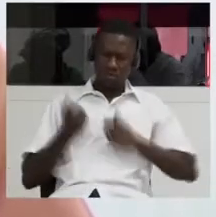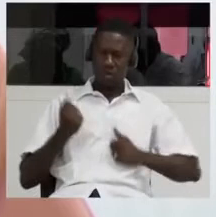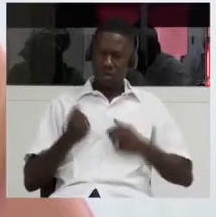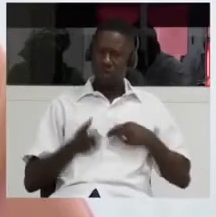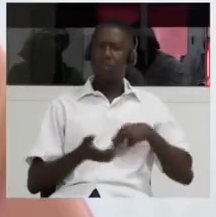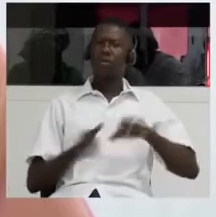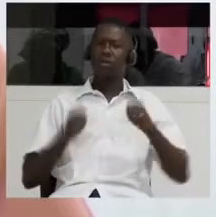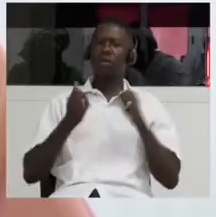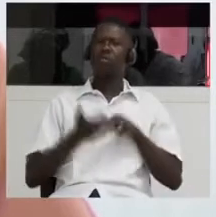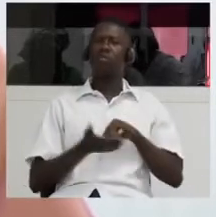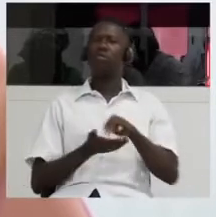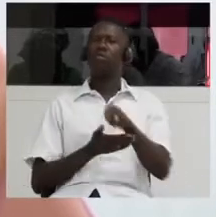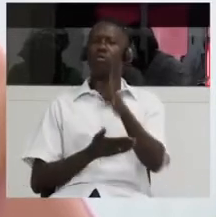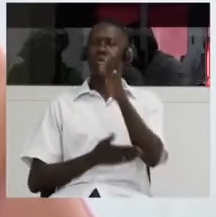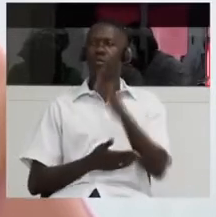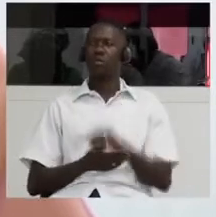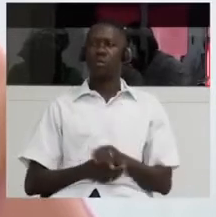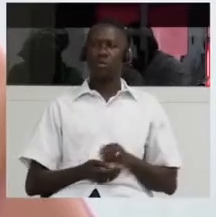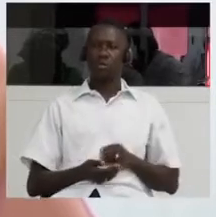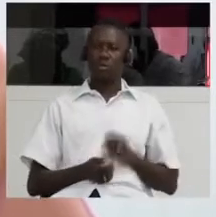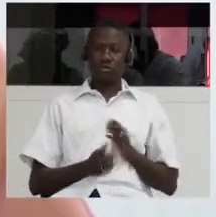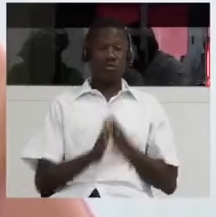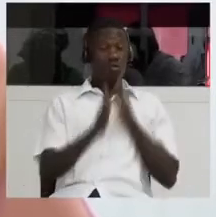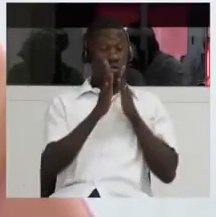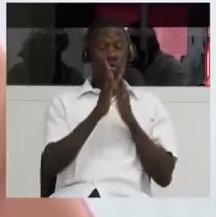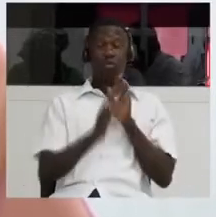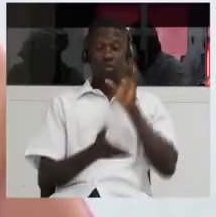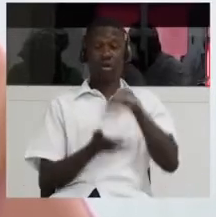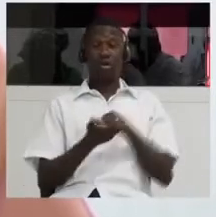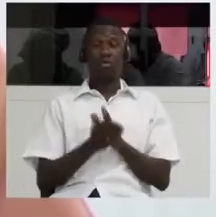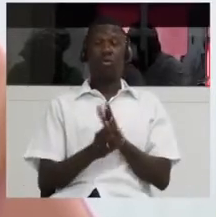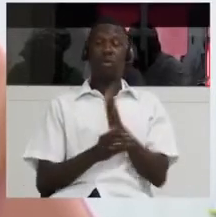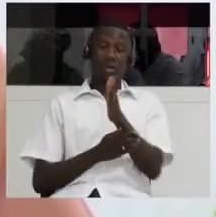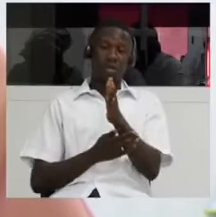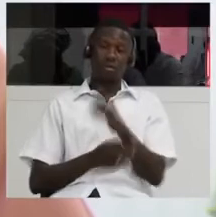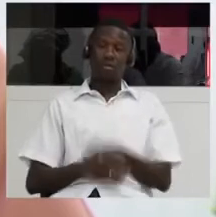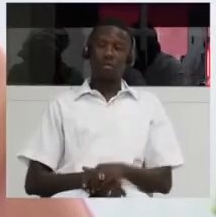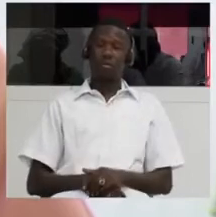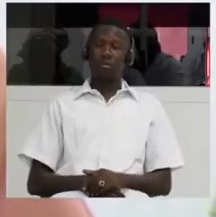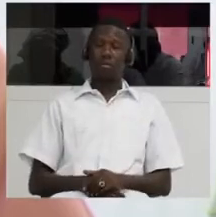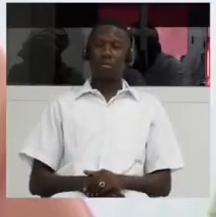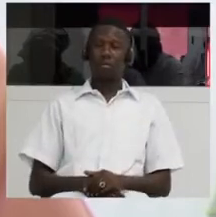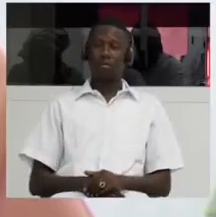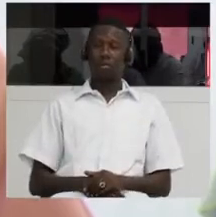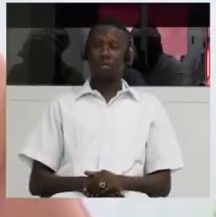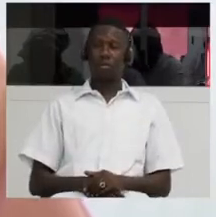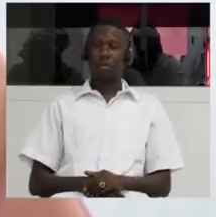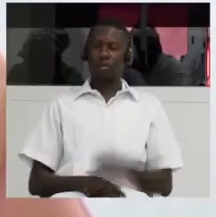So towards where? Towards Banjul. So I move at a certain